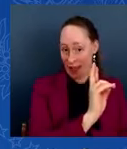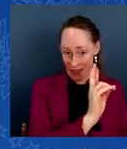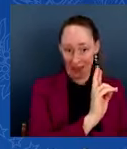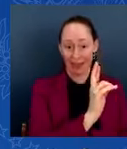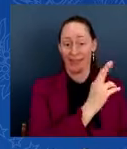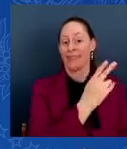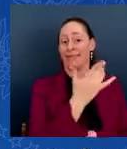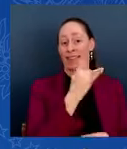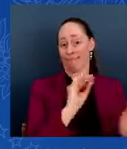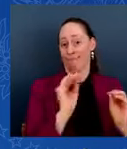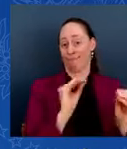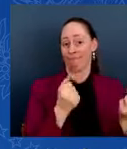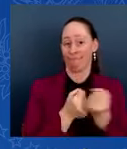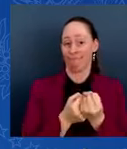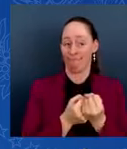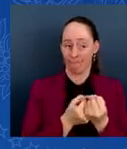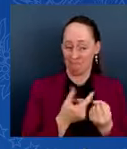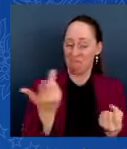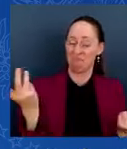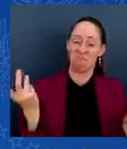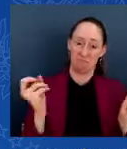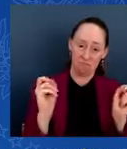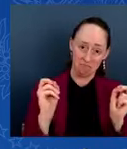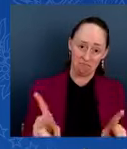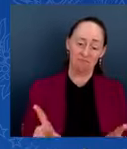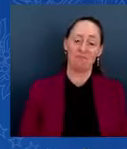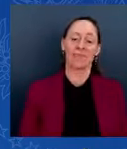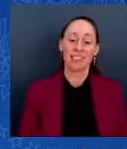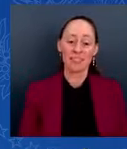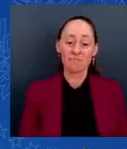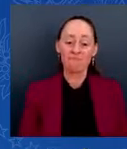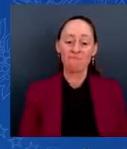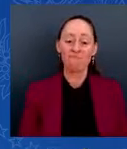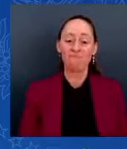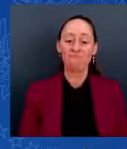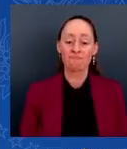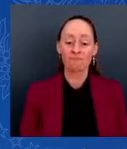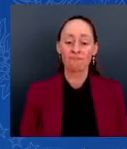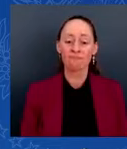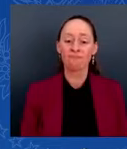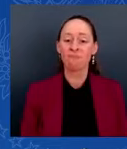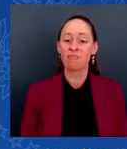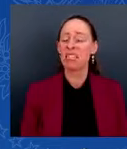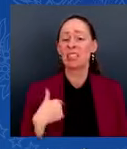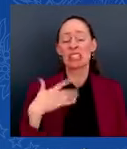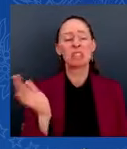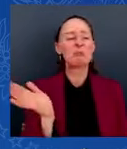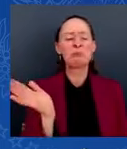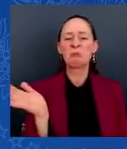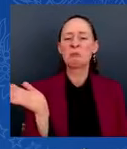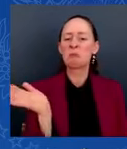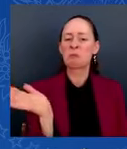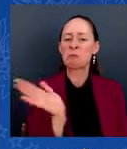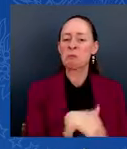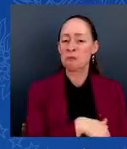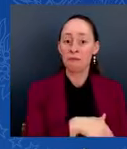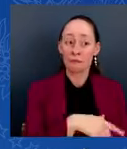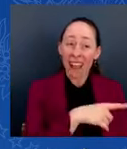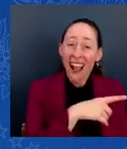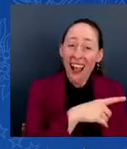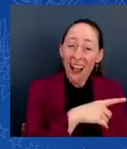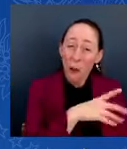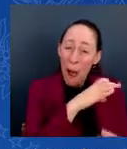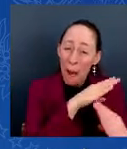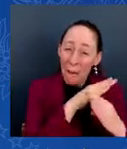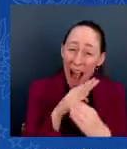with him. And the ability of the federal government to negotiate lower drug prices was tried to be stopped. But Kamala and all of us in this room are going